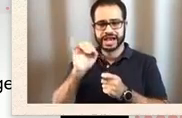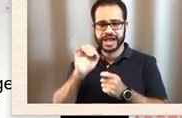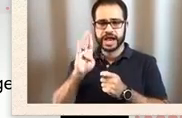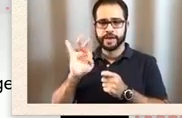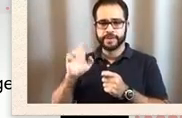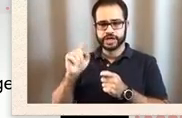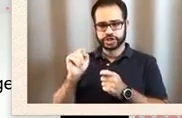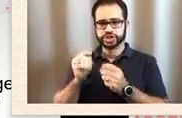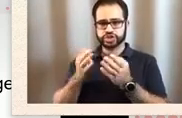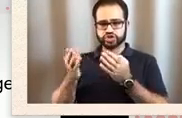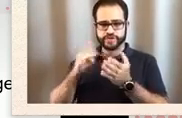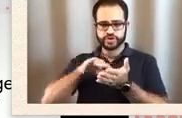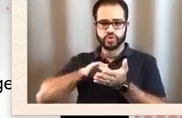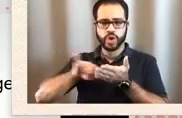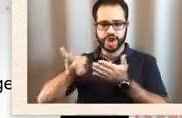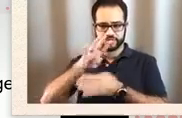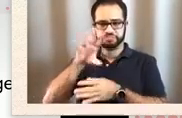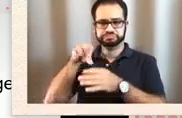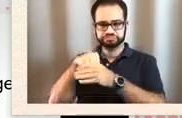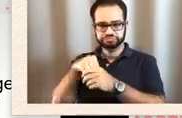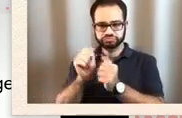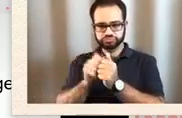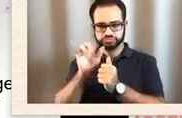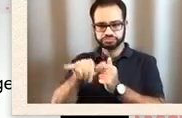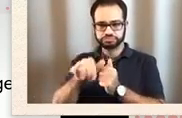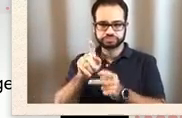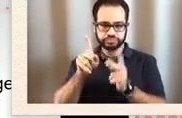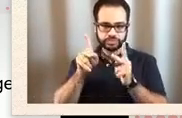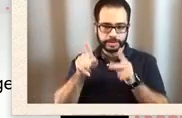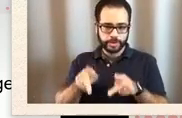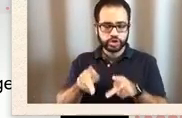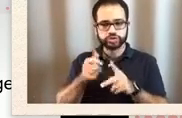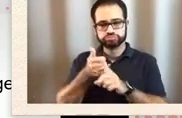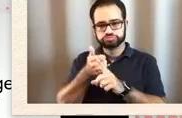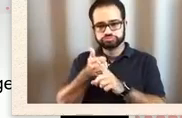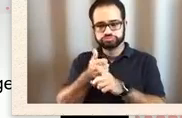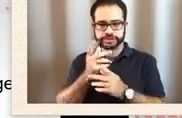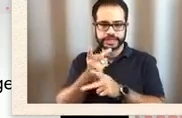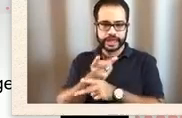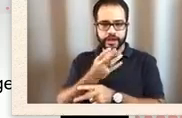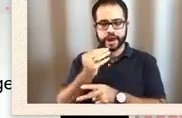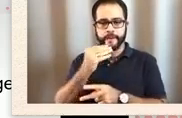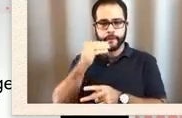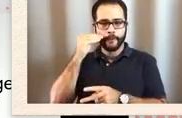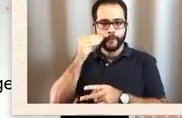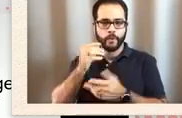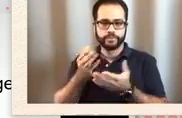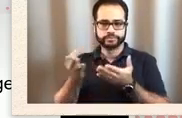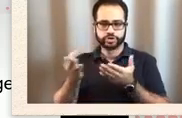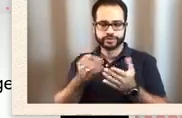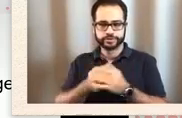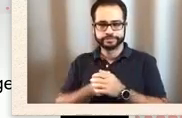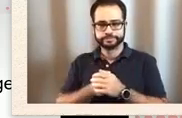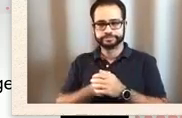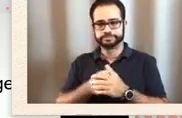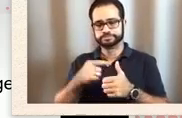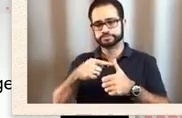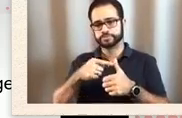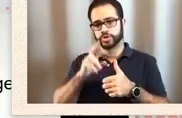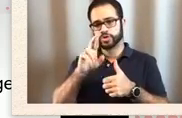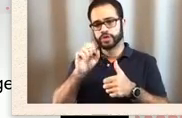that definition of personal care and home health services. These services include respite,